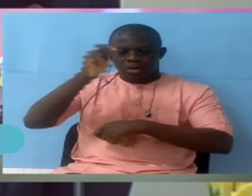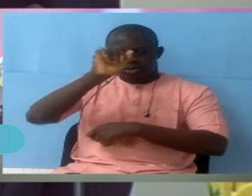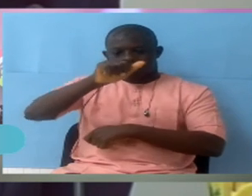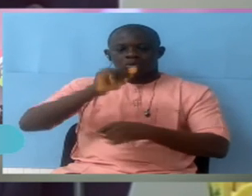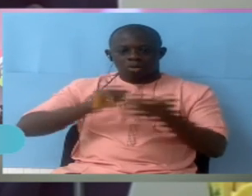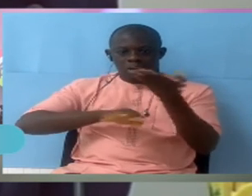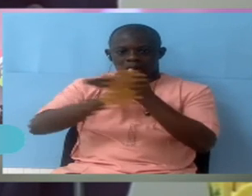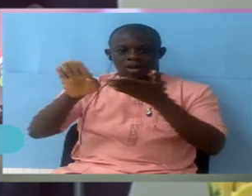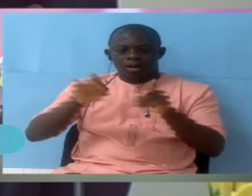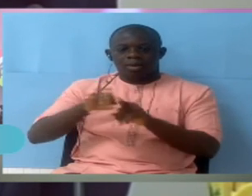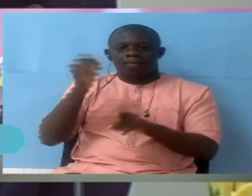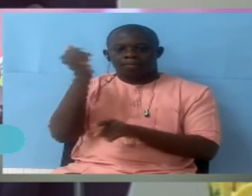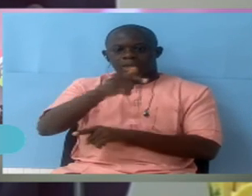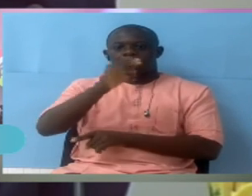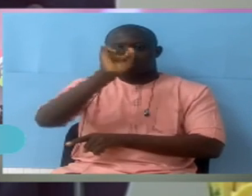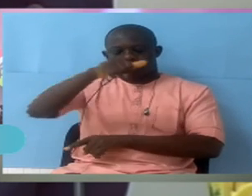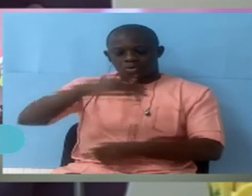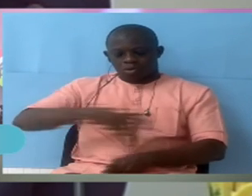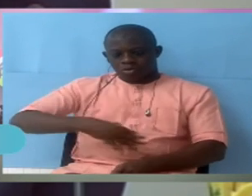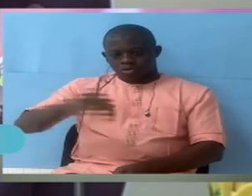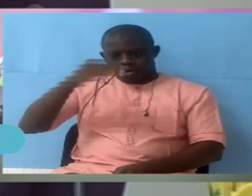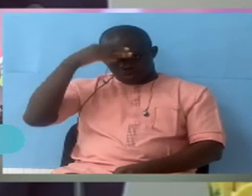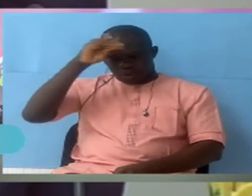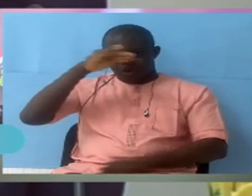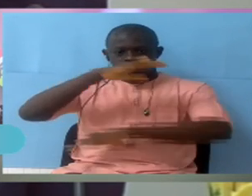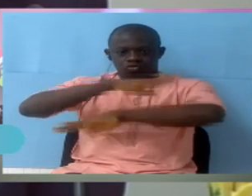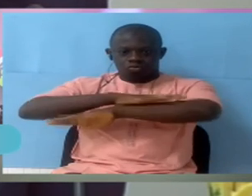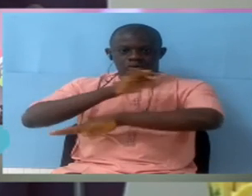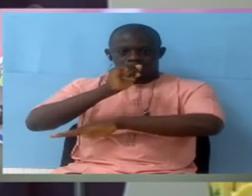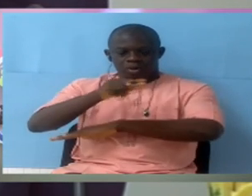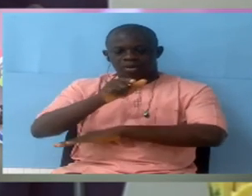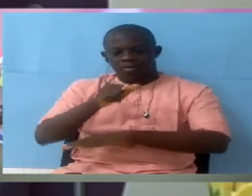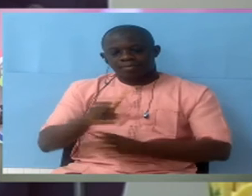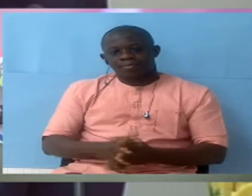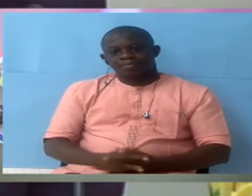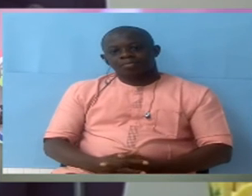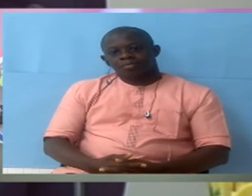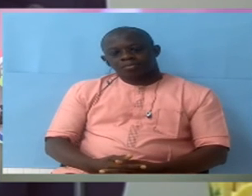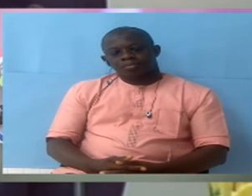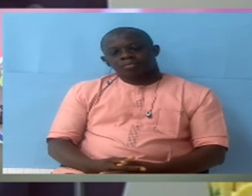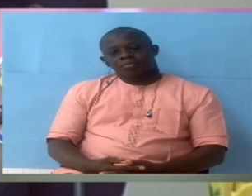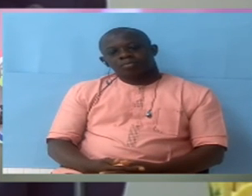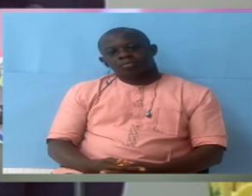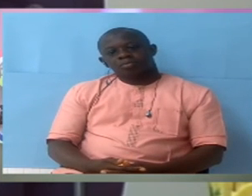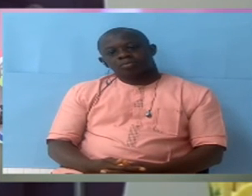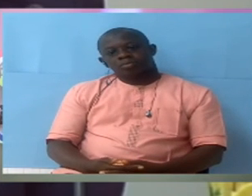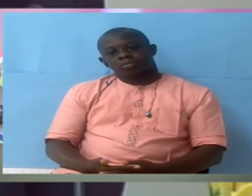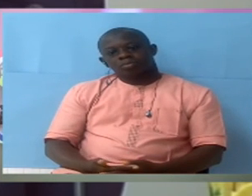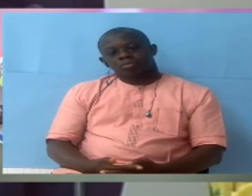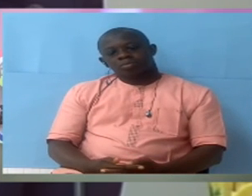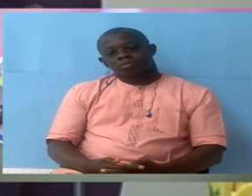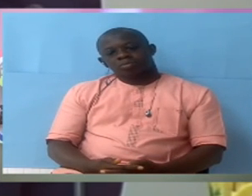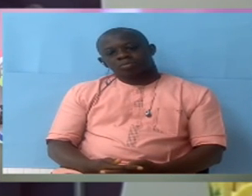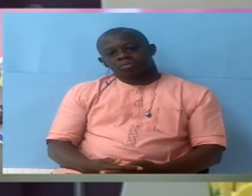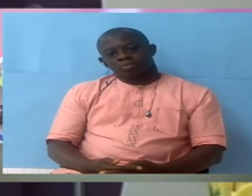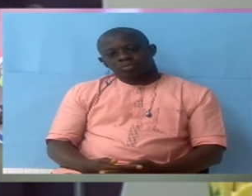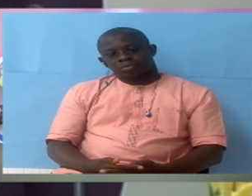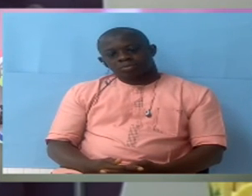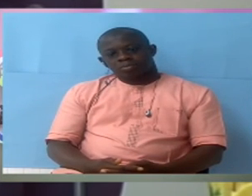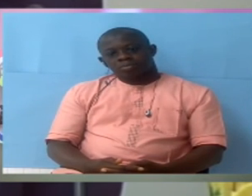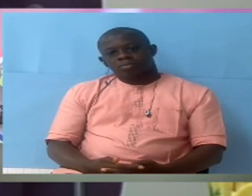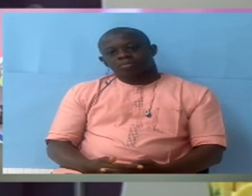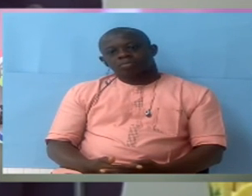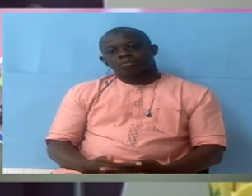your son's tuition. Li nga jay sa keur sa paka bi pour fayal sa dom